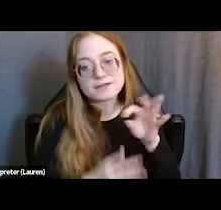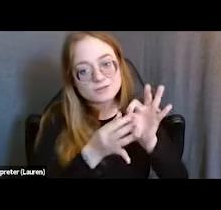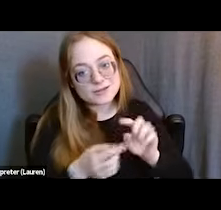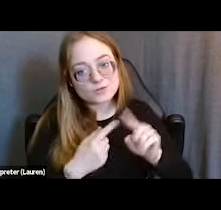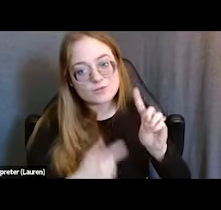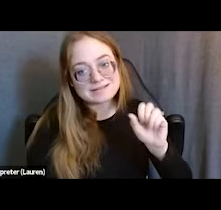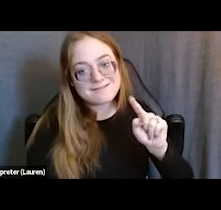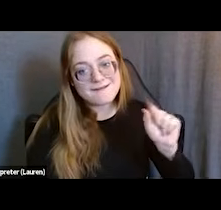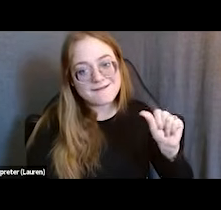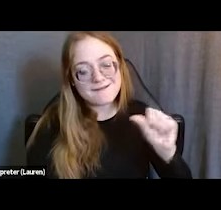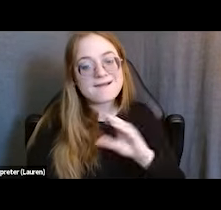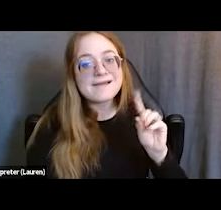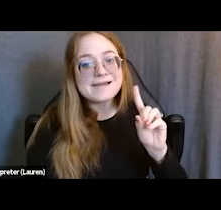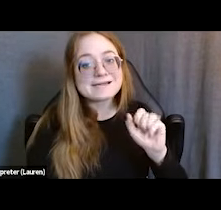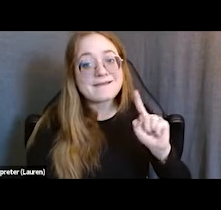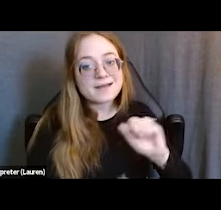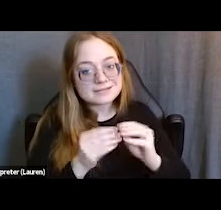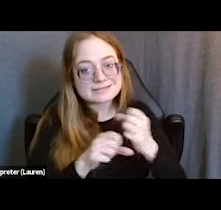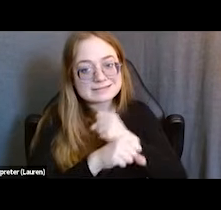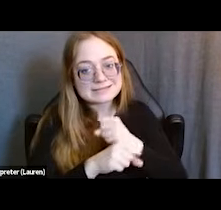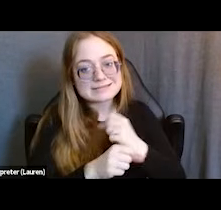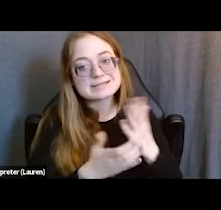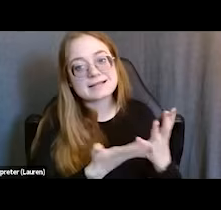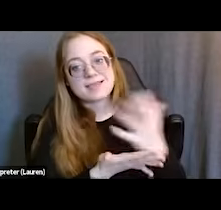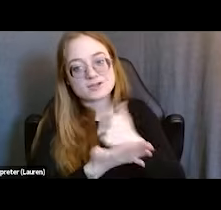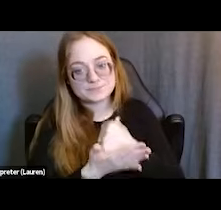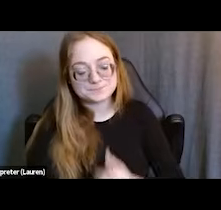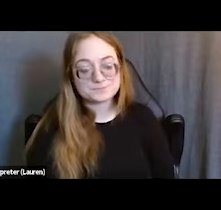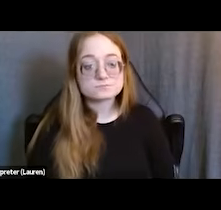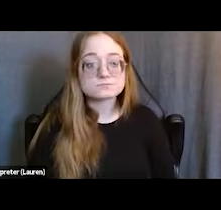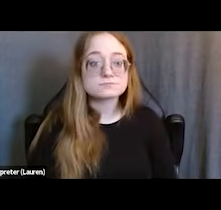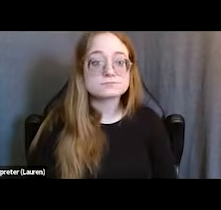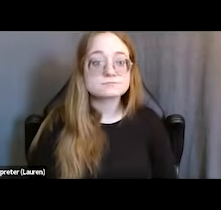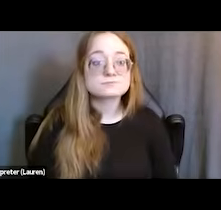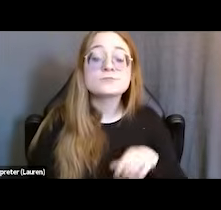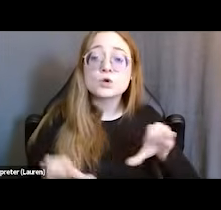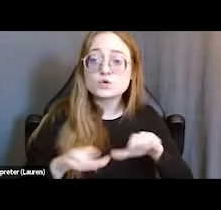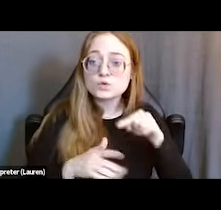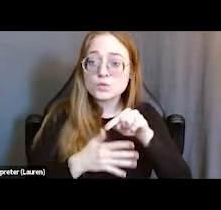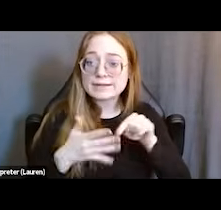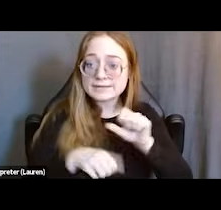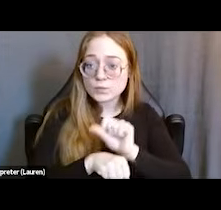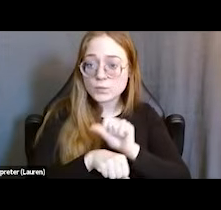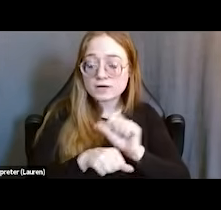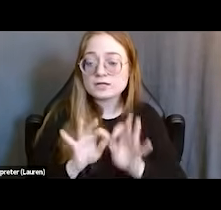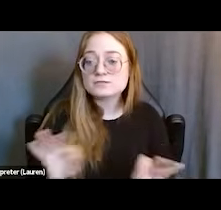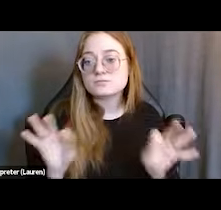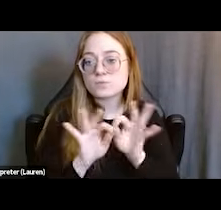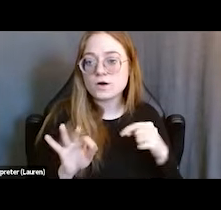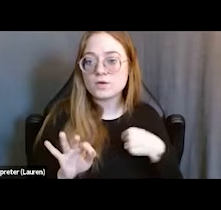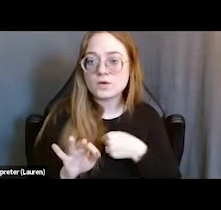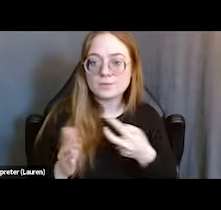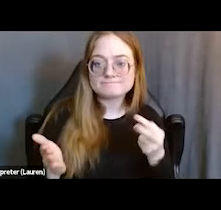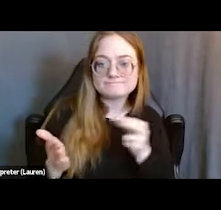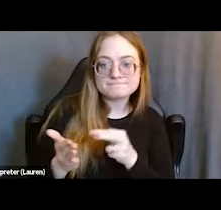collection. And just a couple of things to remember in doing this work. It's really important that we look at utilization,